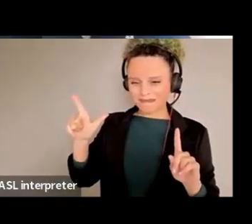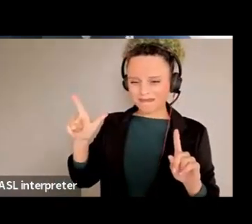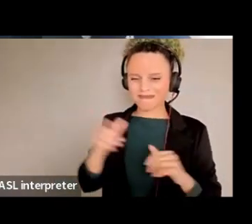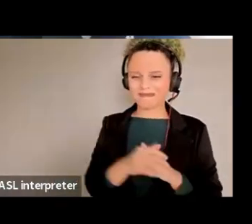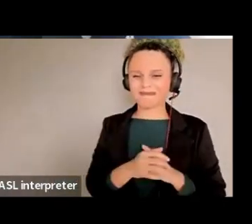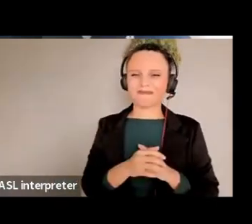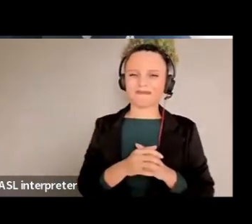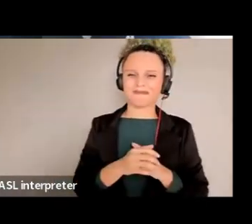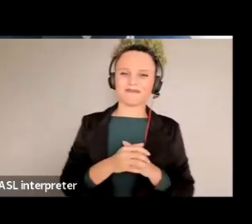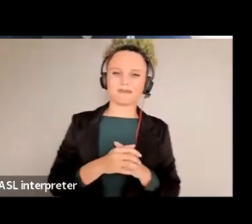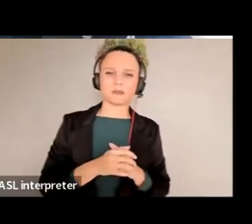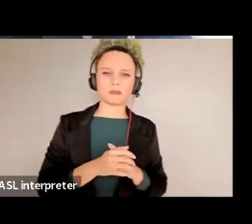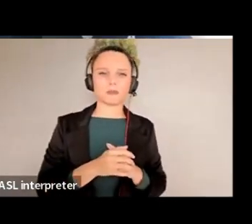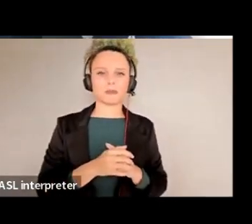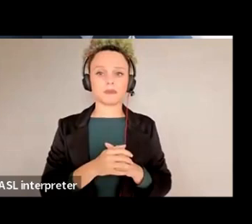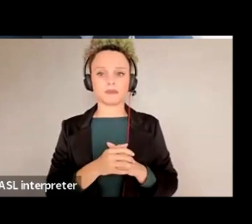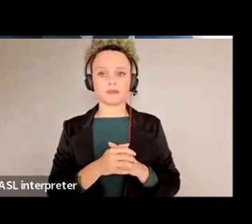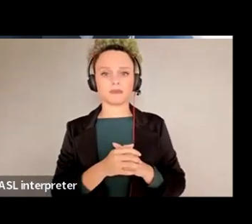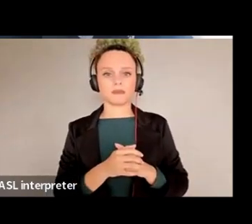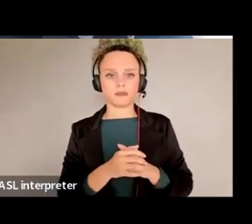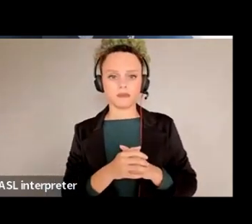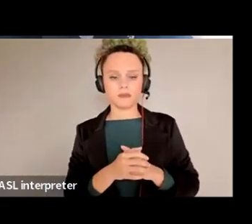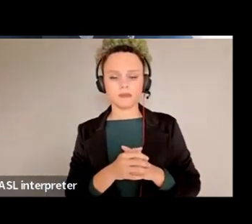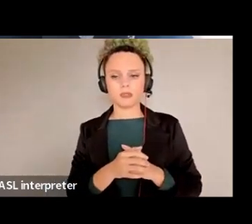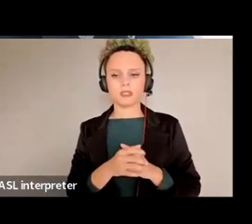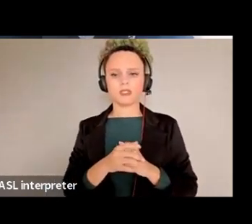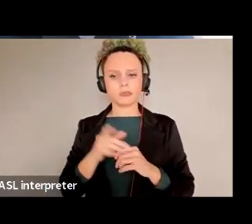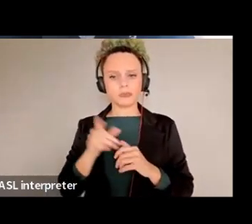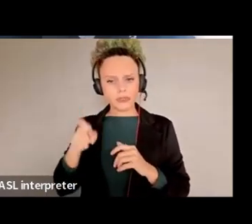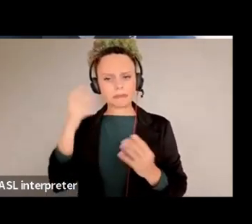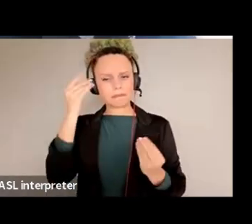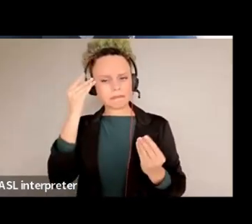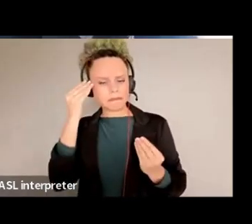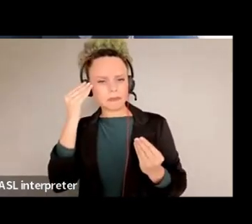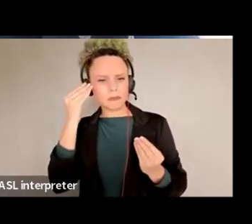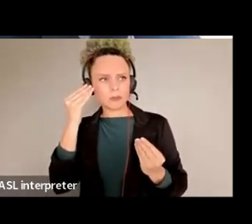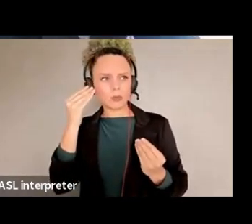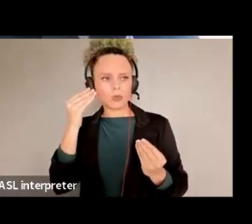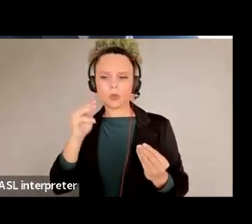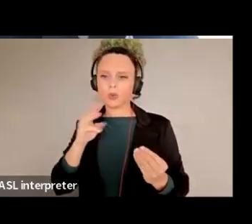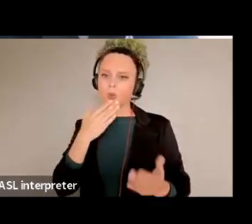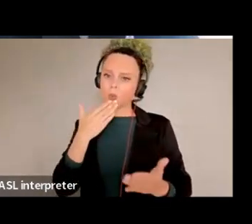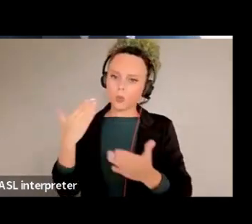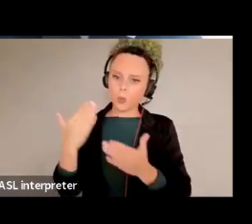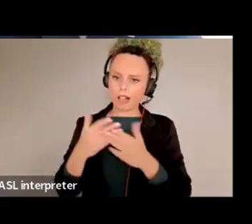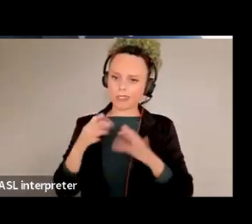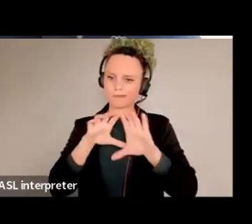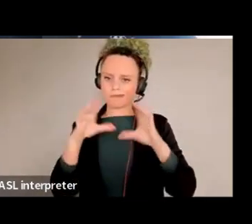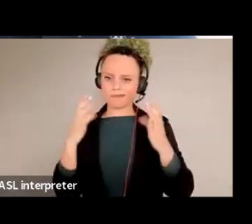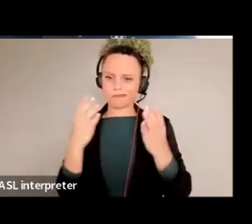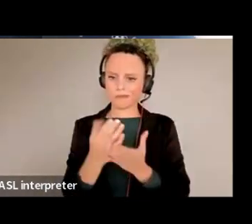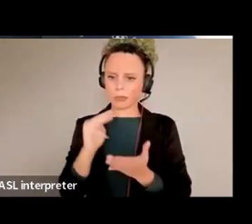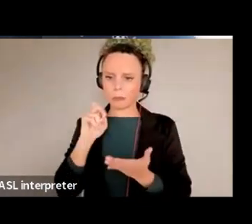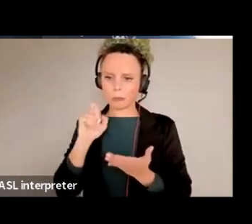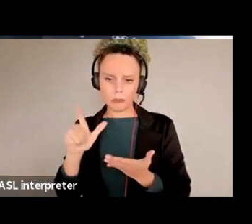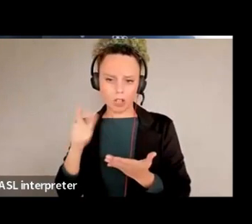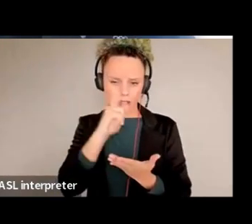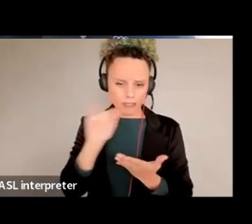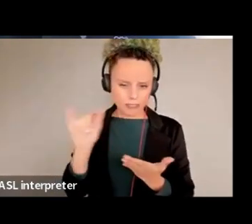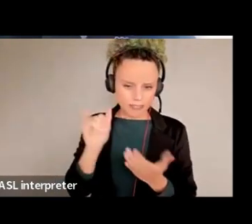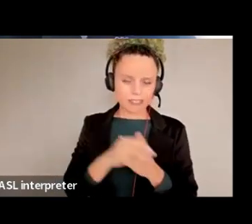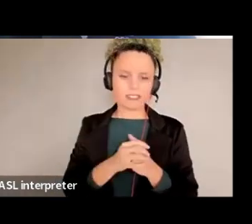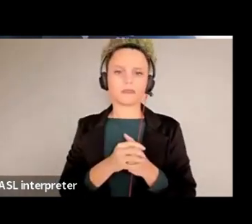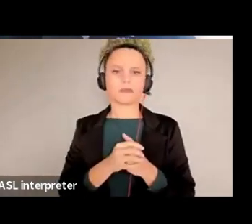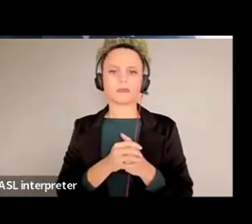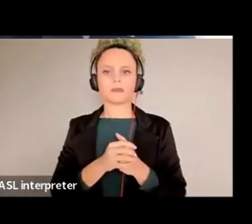start, but it is not the only tool that we should be using when we're thinking about what a well-rounded meal